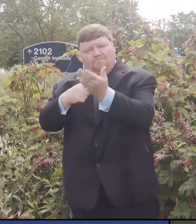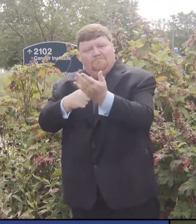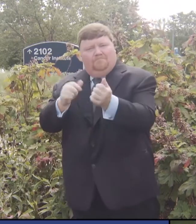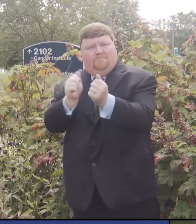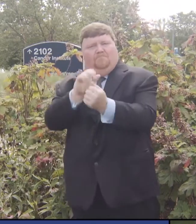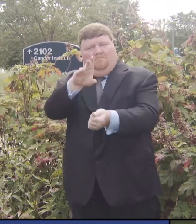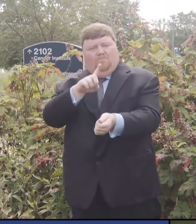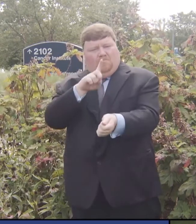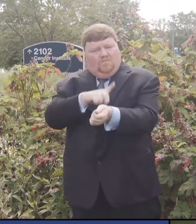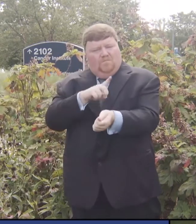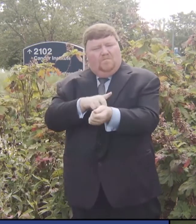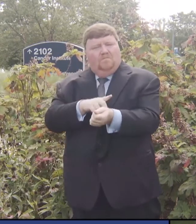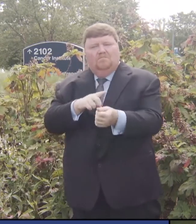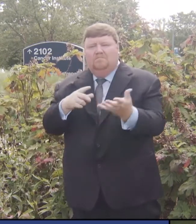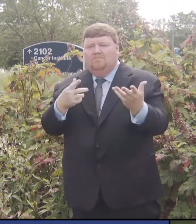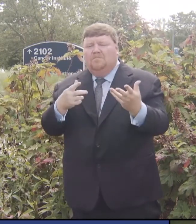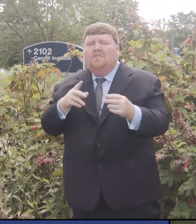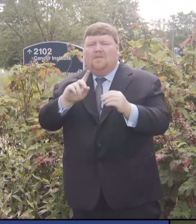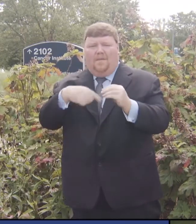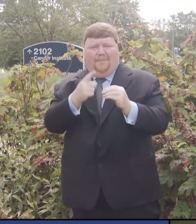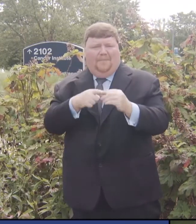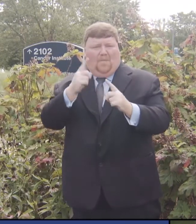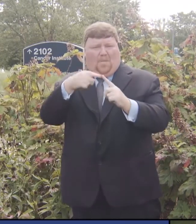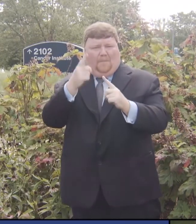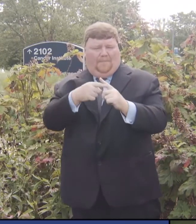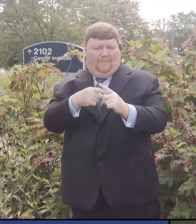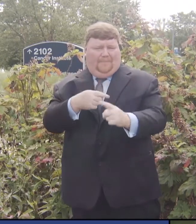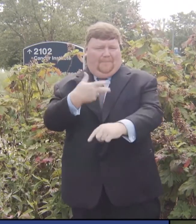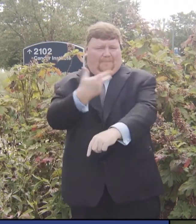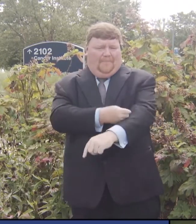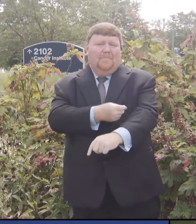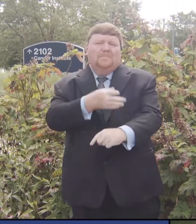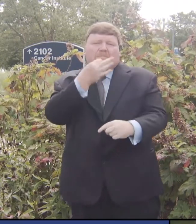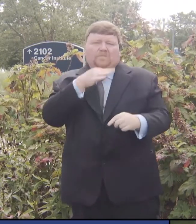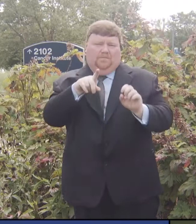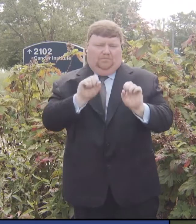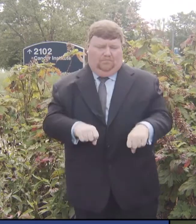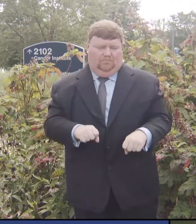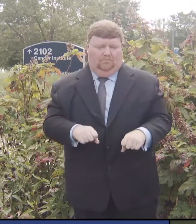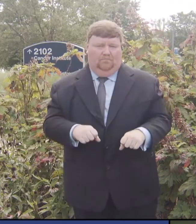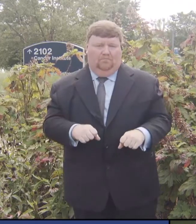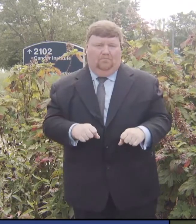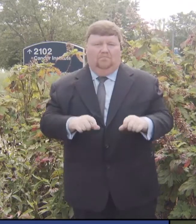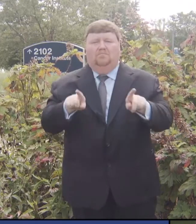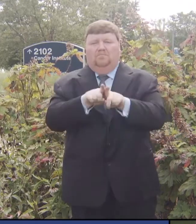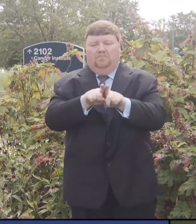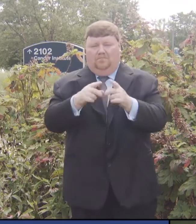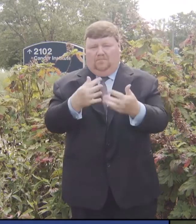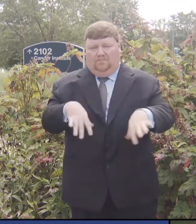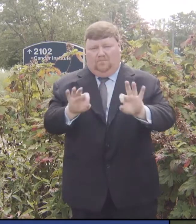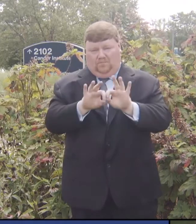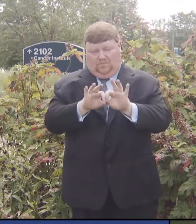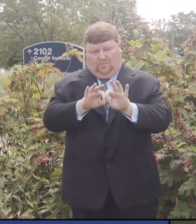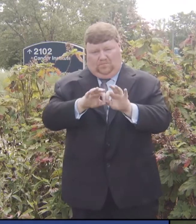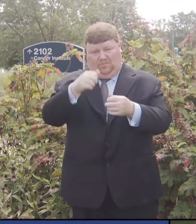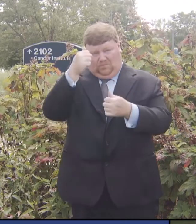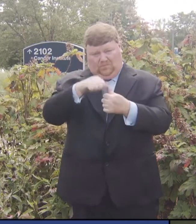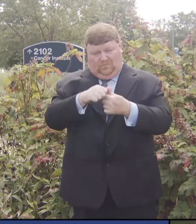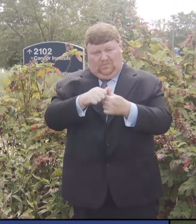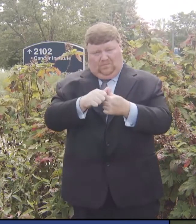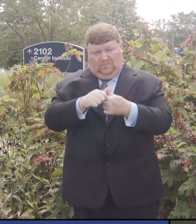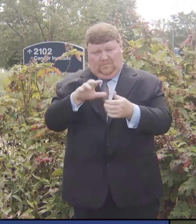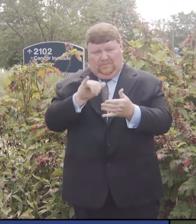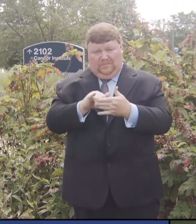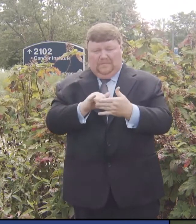doctor about getting the vaccine as soon as possible. It's also important to note that the